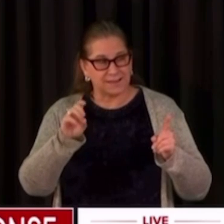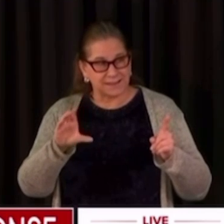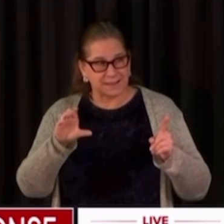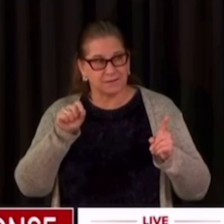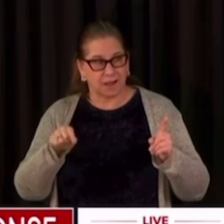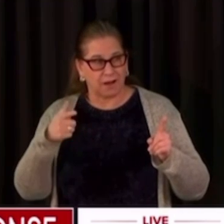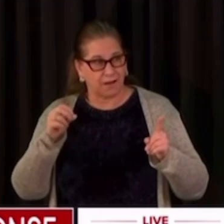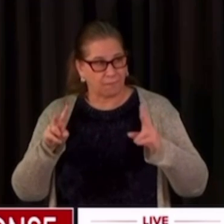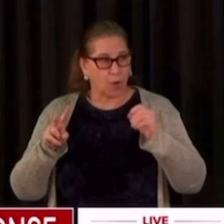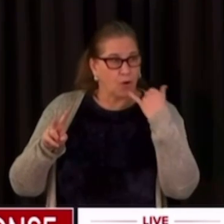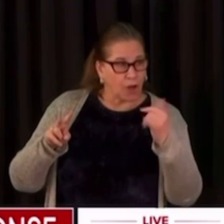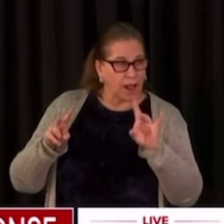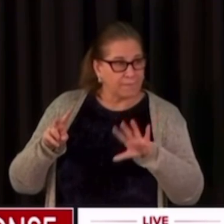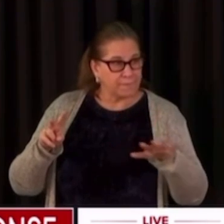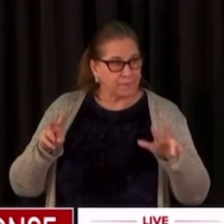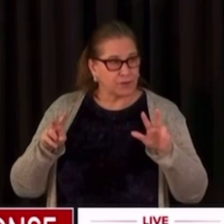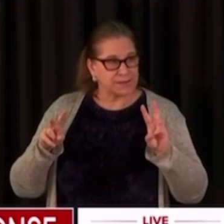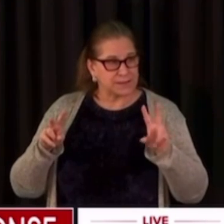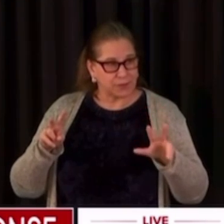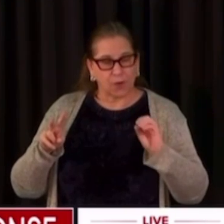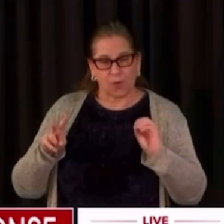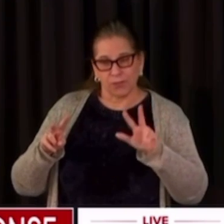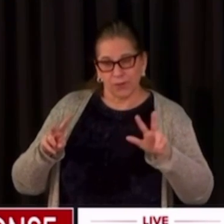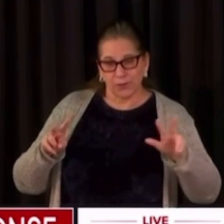vaccinate.dc.gov, or you can call